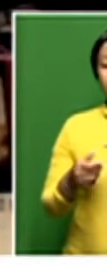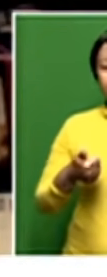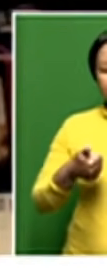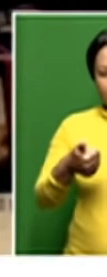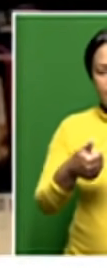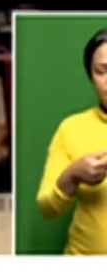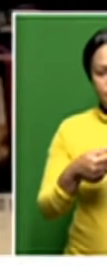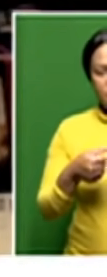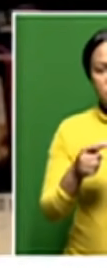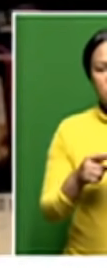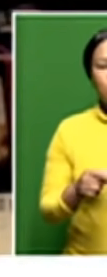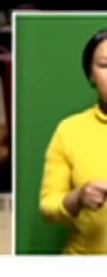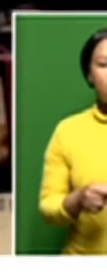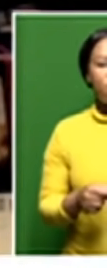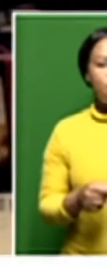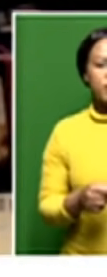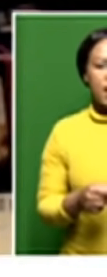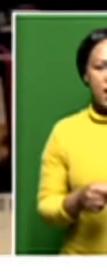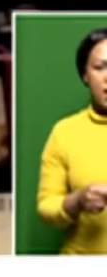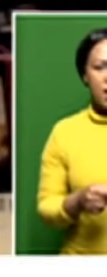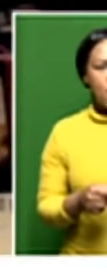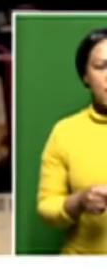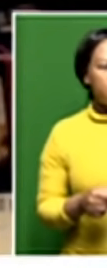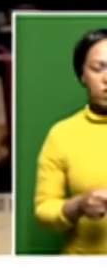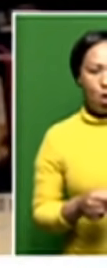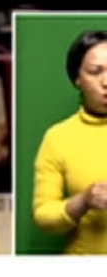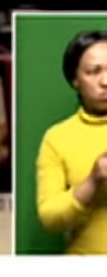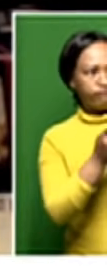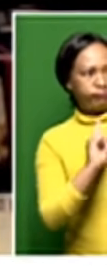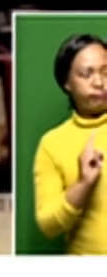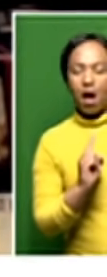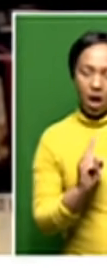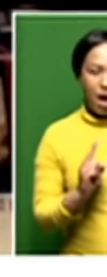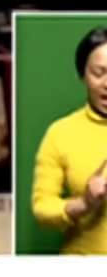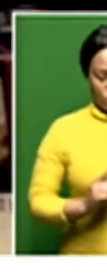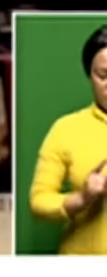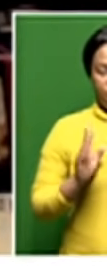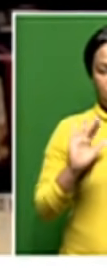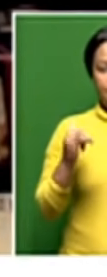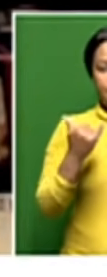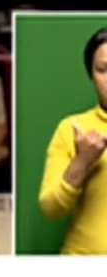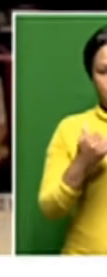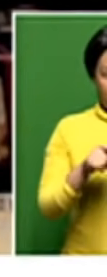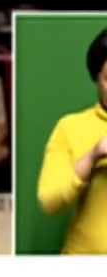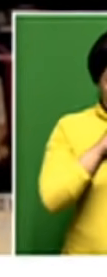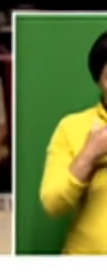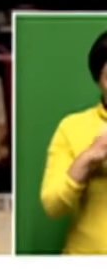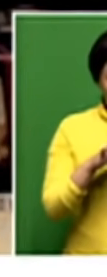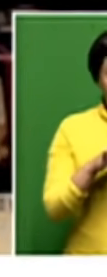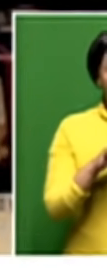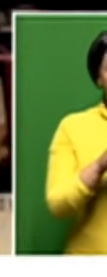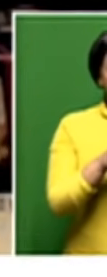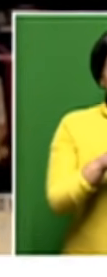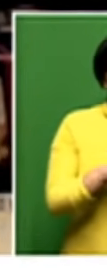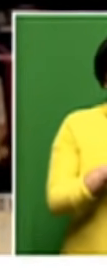a precautionary voluntary recall. So we're not being told to do this. We discovered something, we worked with our can